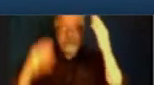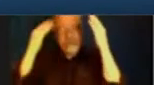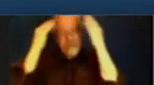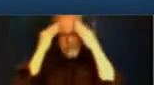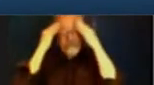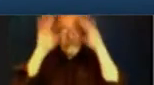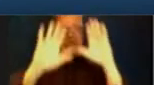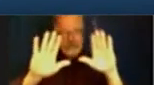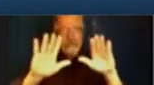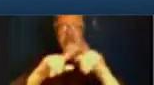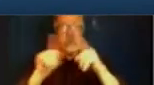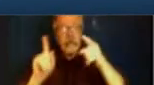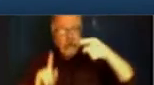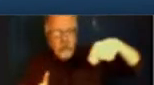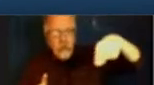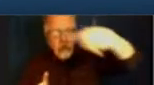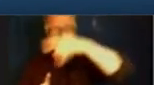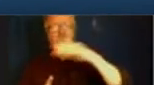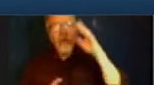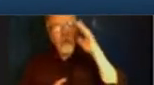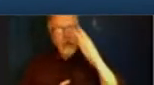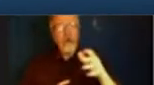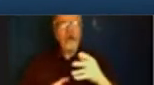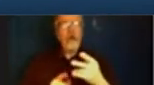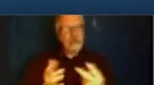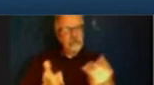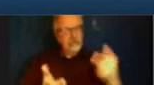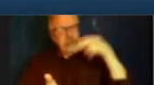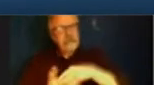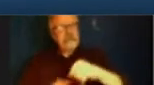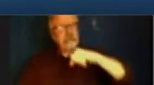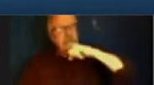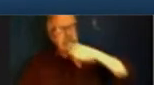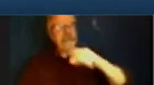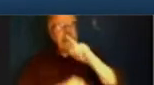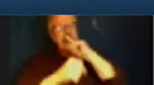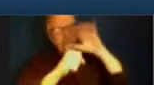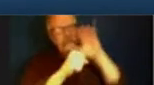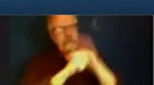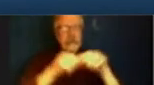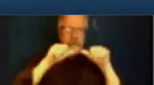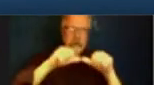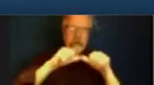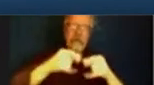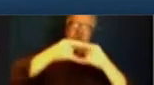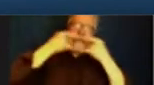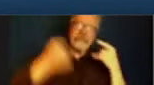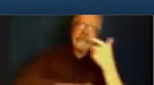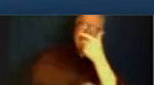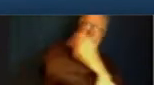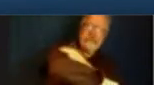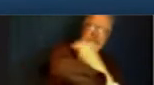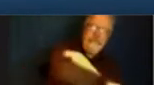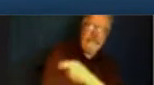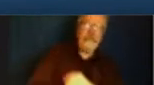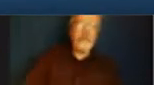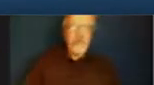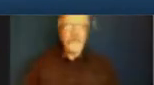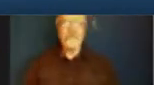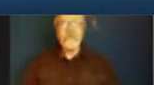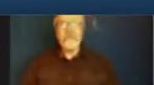through this and undeterred in our commitment to continue our efforts. Obviously, I don't have a crystal